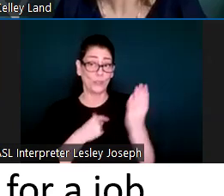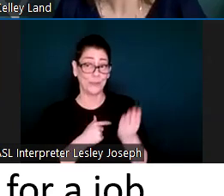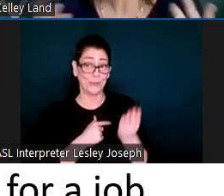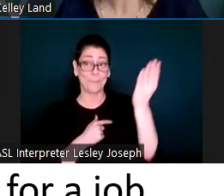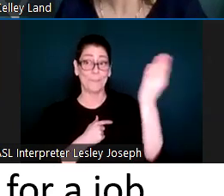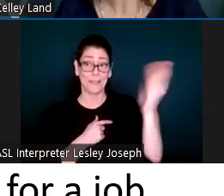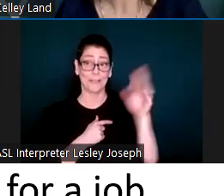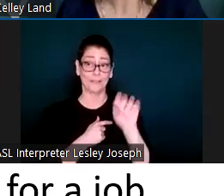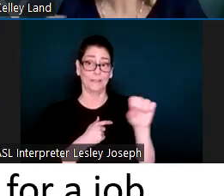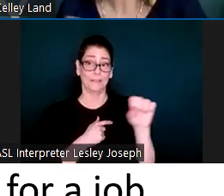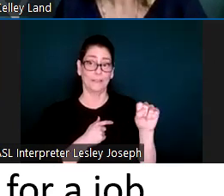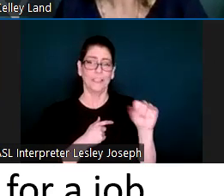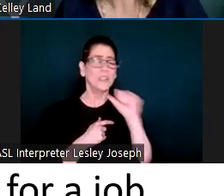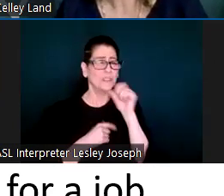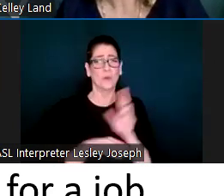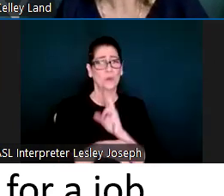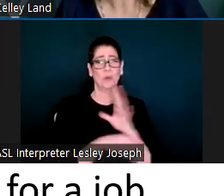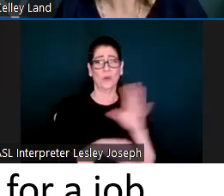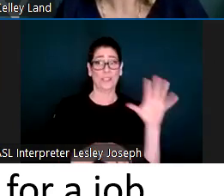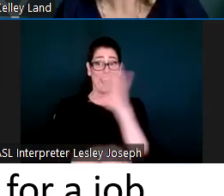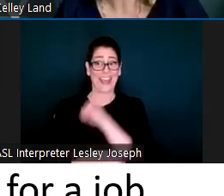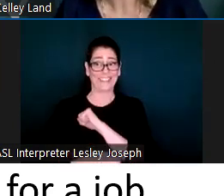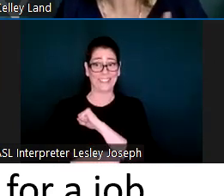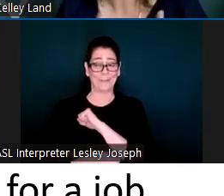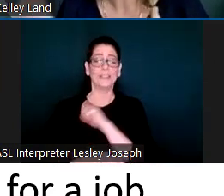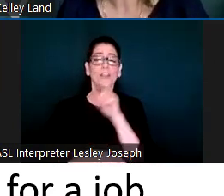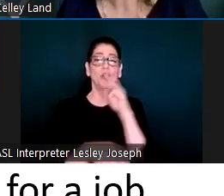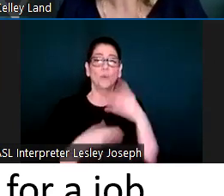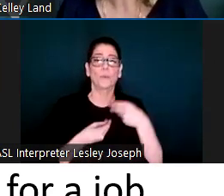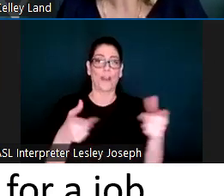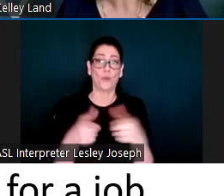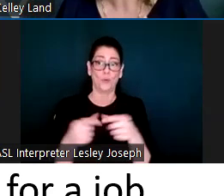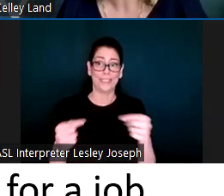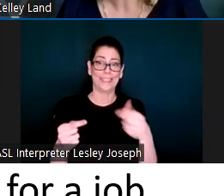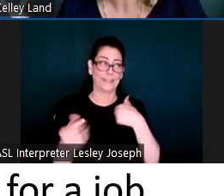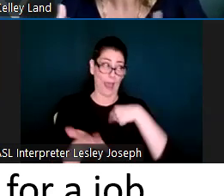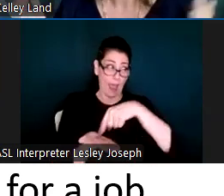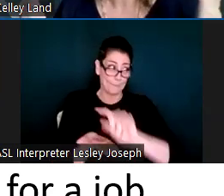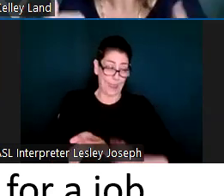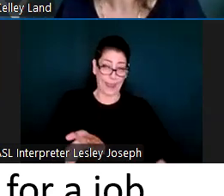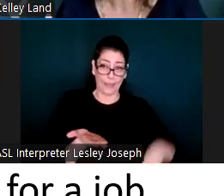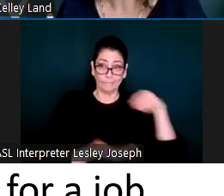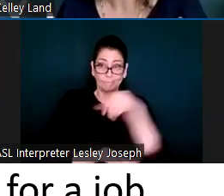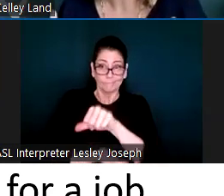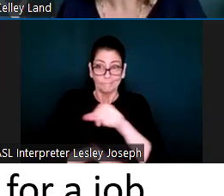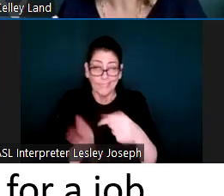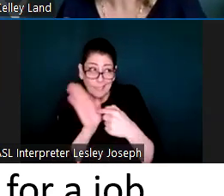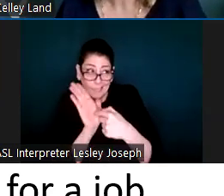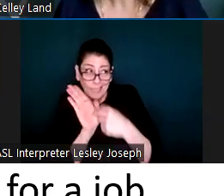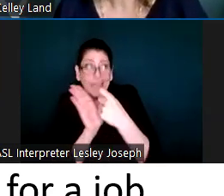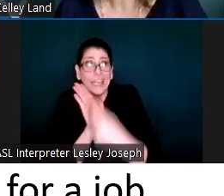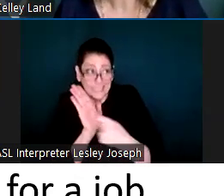going to use estimates as much. You're going to provide them with receipts that I paid for this job coaching out of pocket. This is exactly how much I